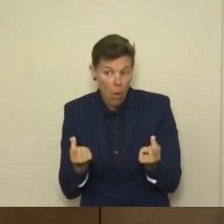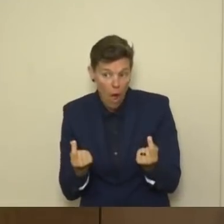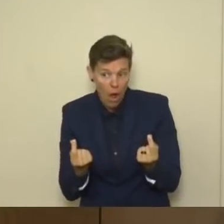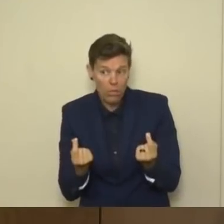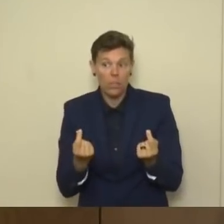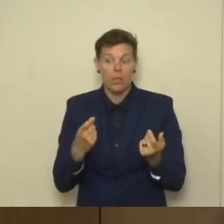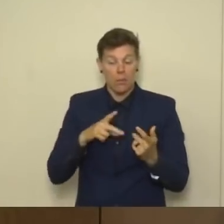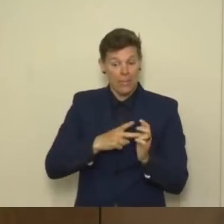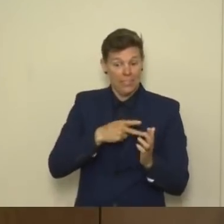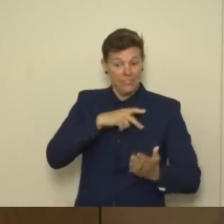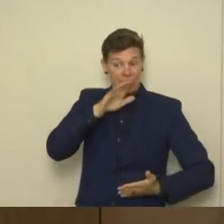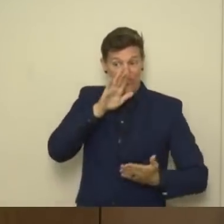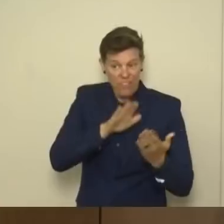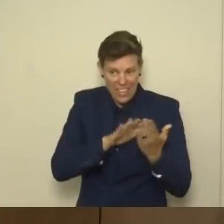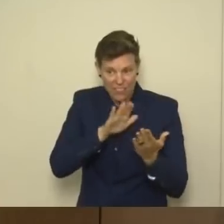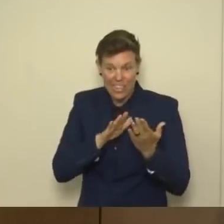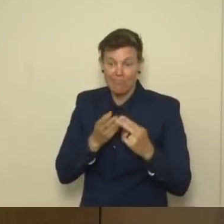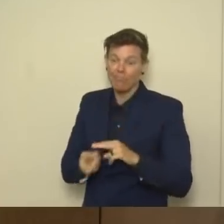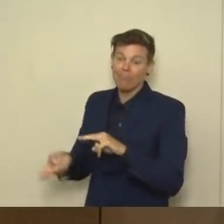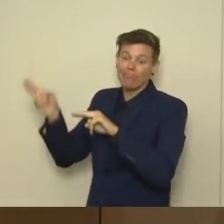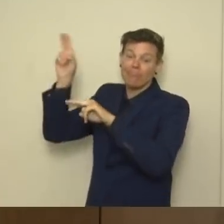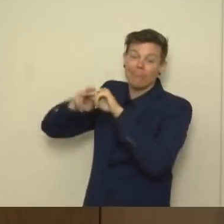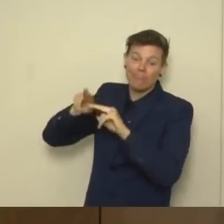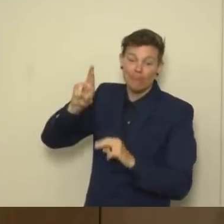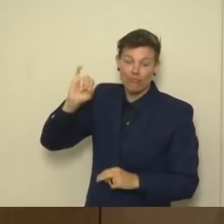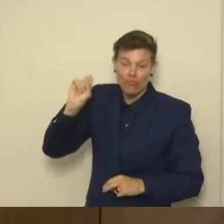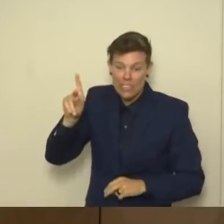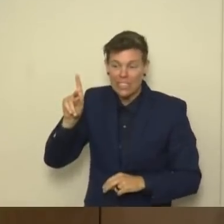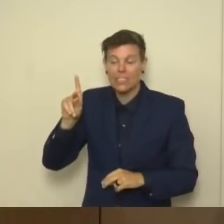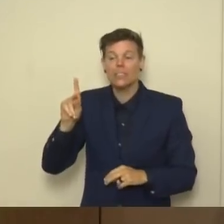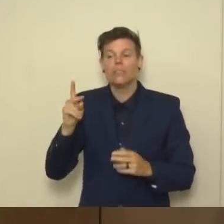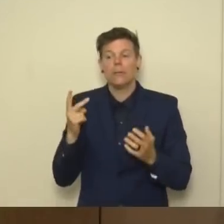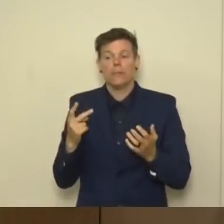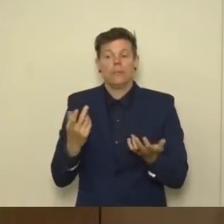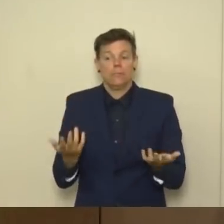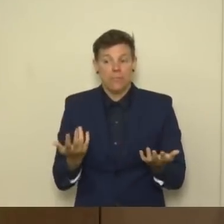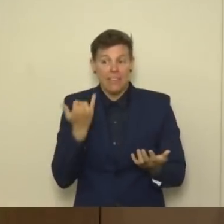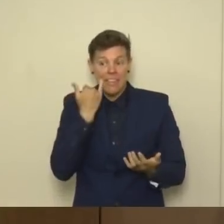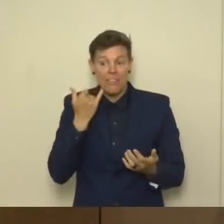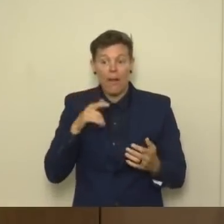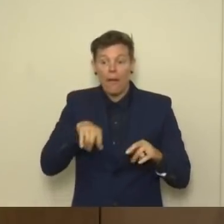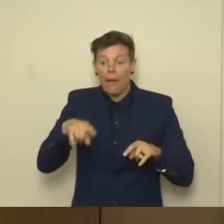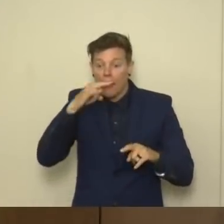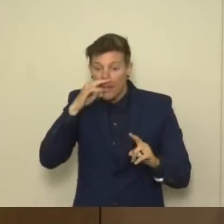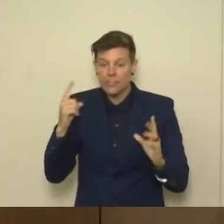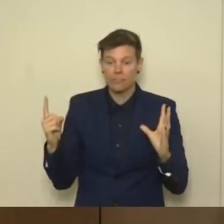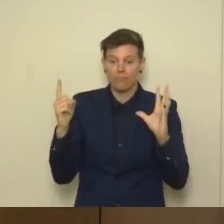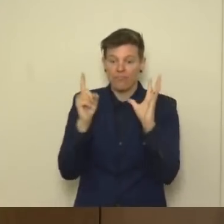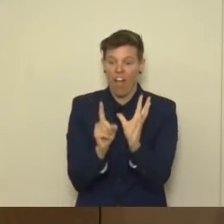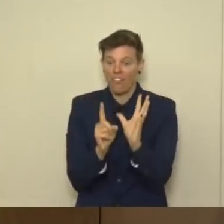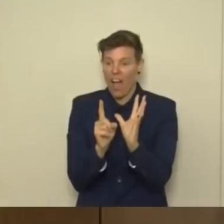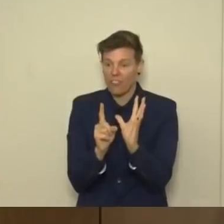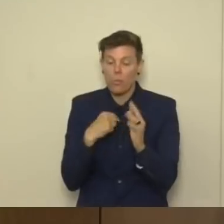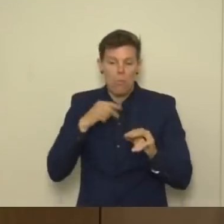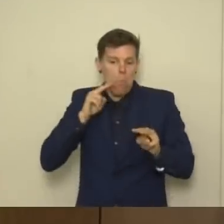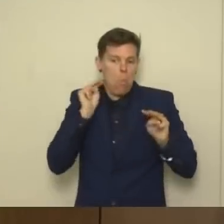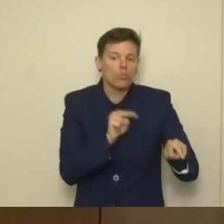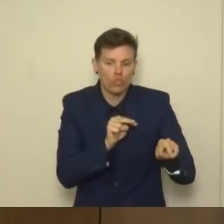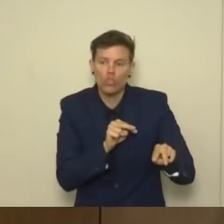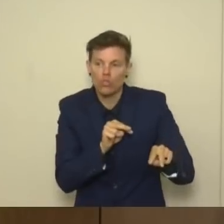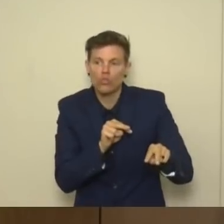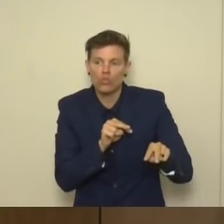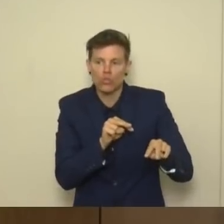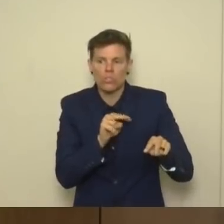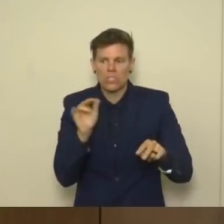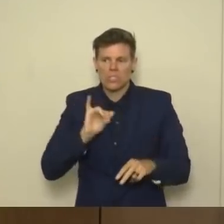yes, we would do it. We would do surveillance. We do that in early childhood and child care centers right now. So